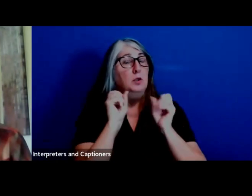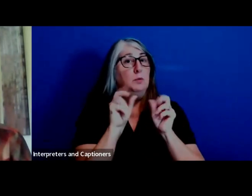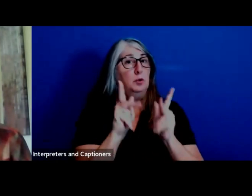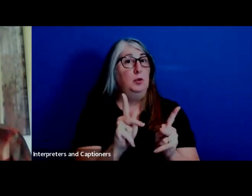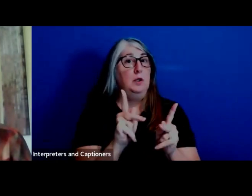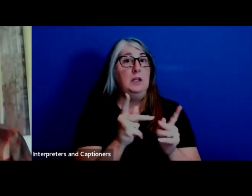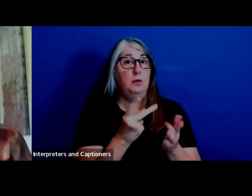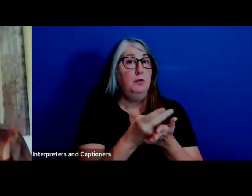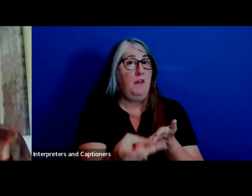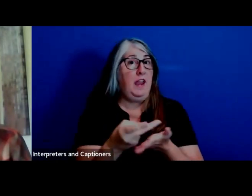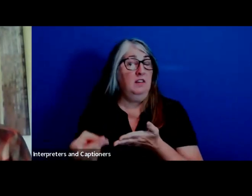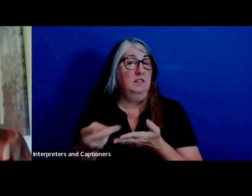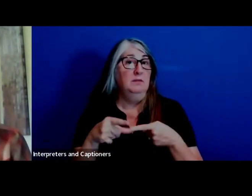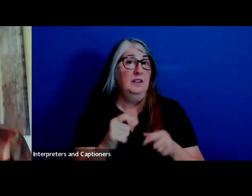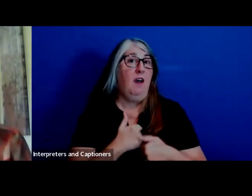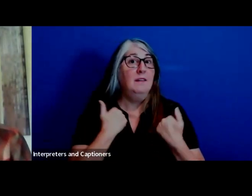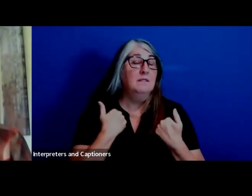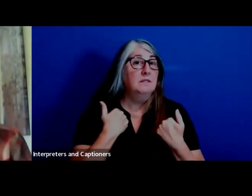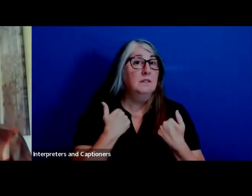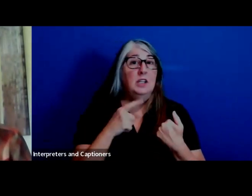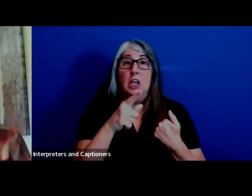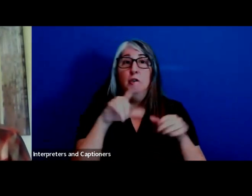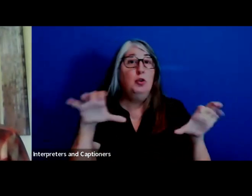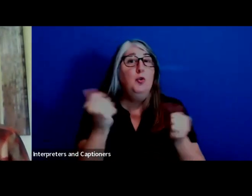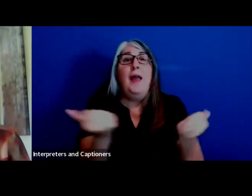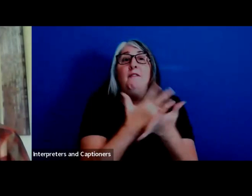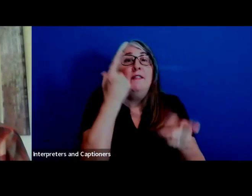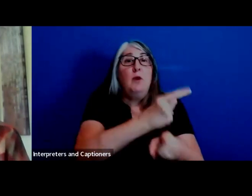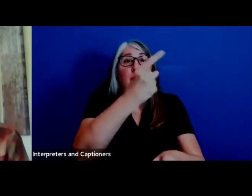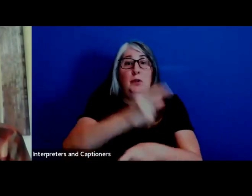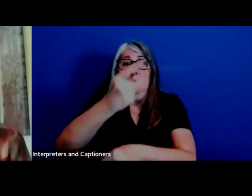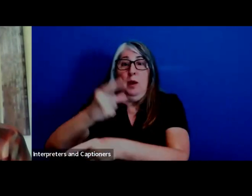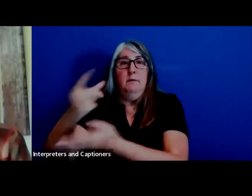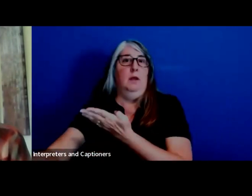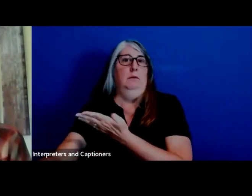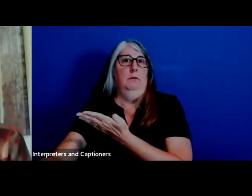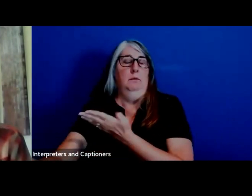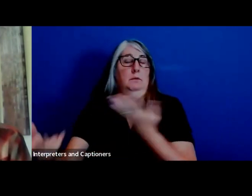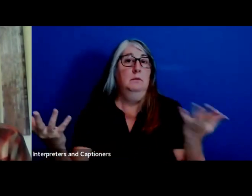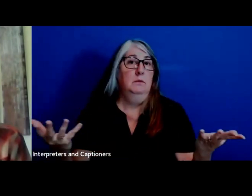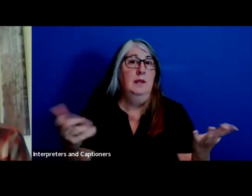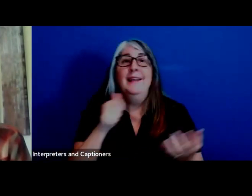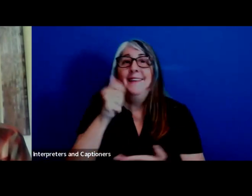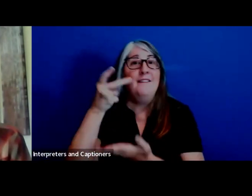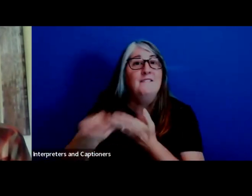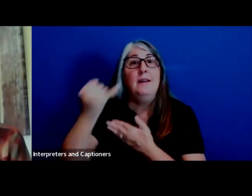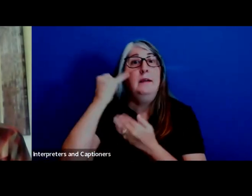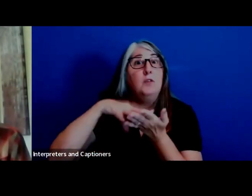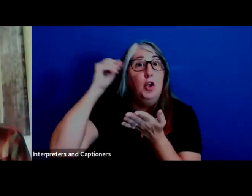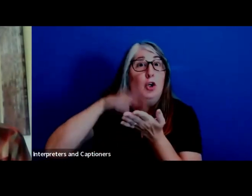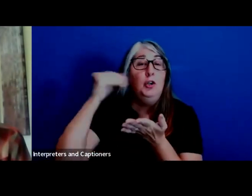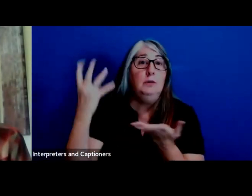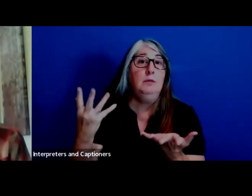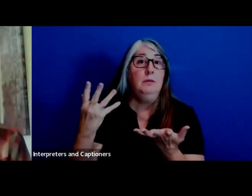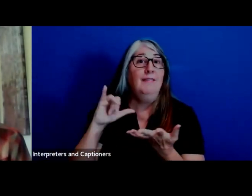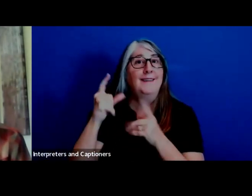sometimes fail in life, and you can do everything right and still fail. And it's not really a failure as long as you learn something from it and